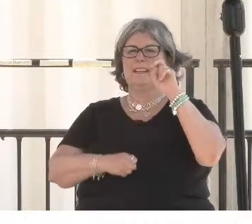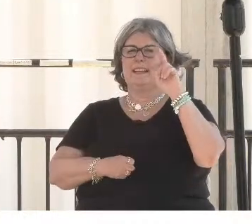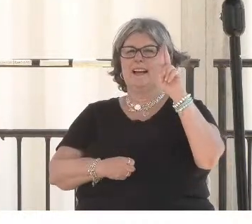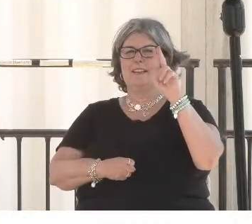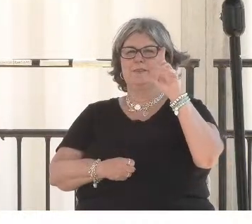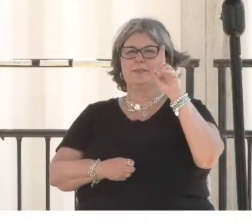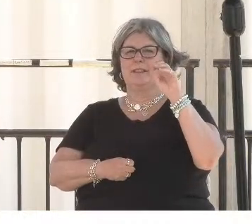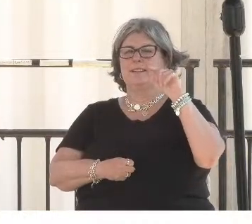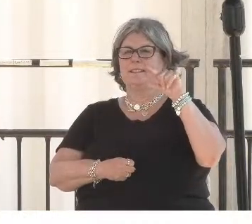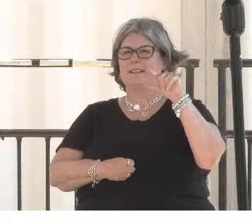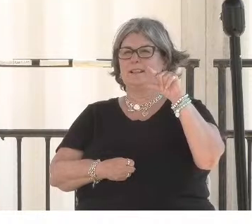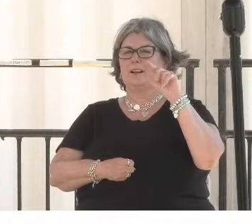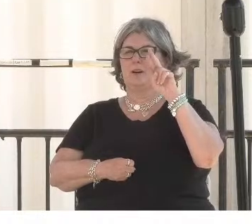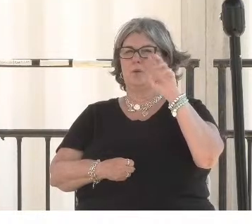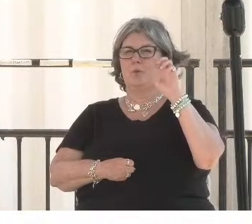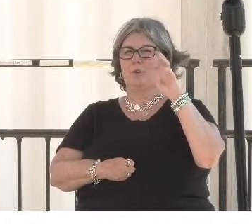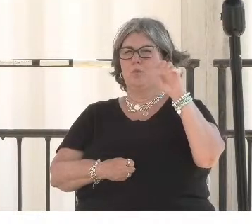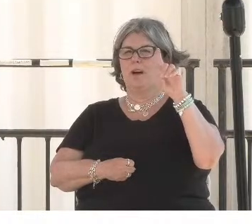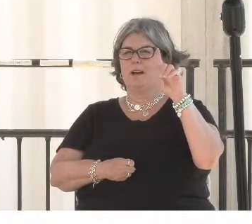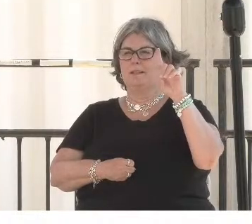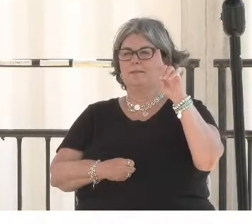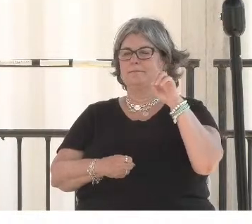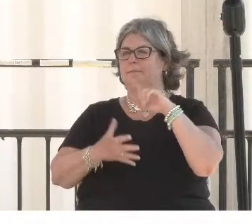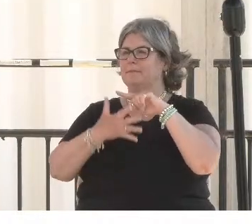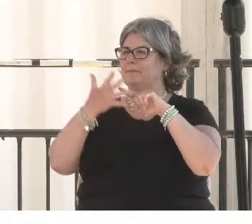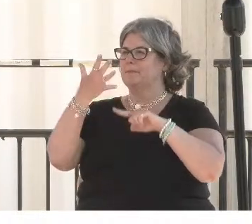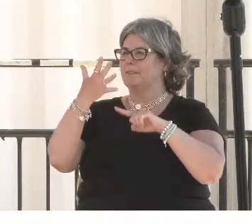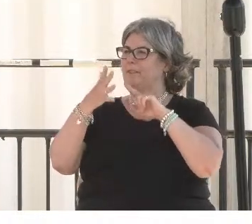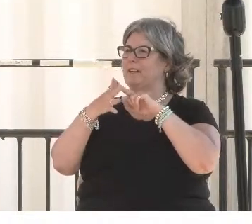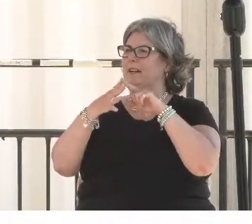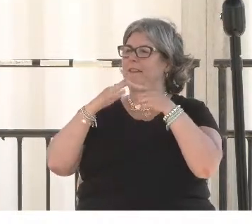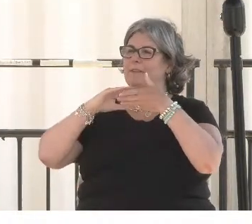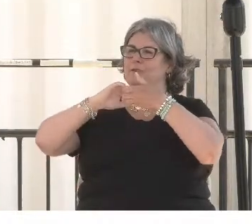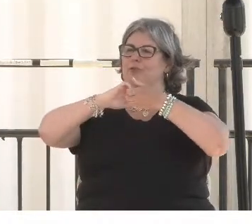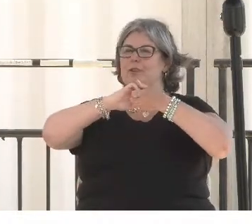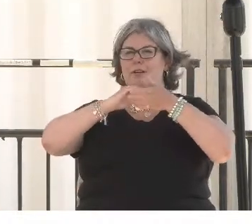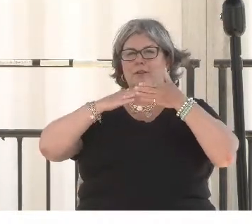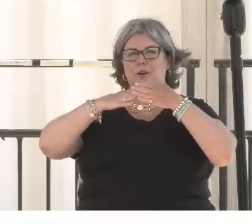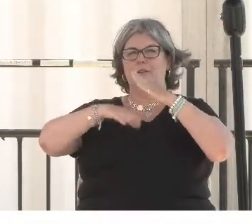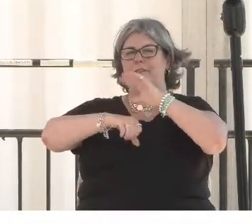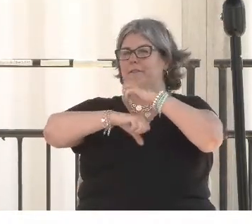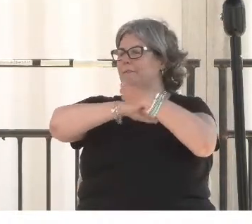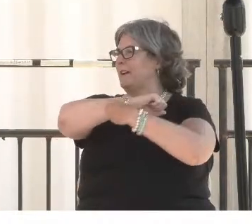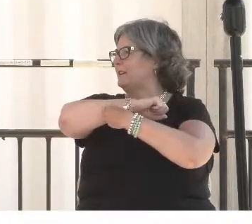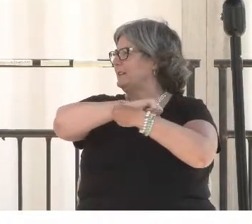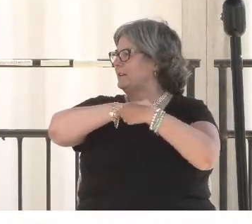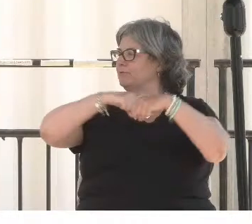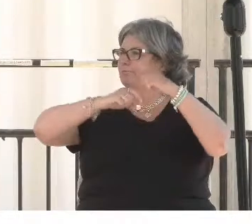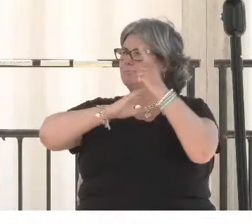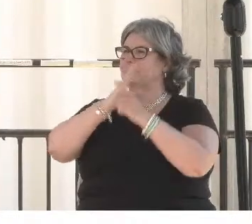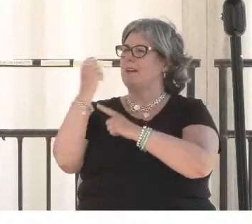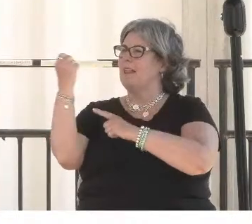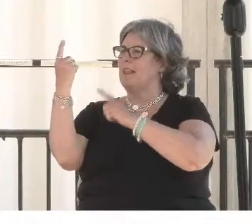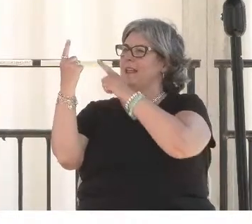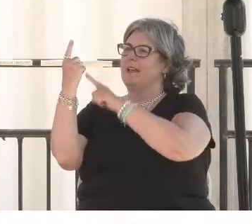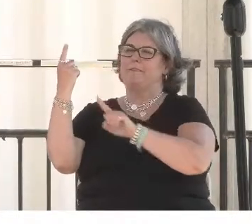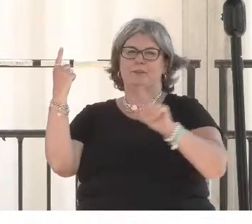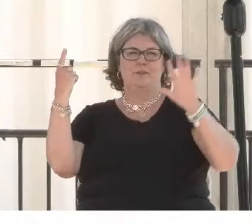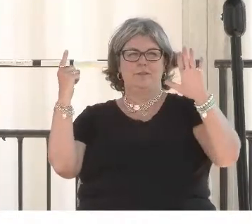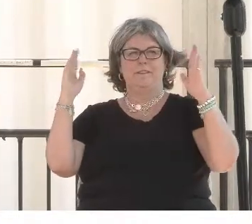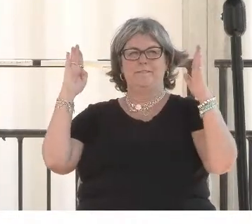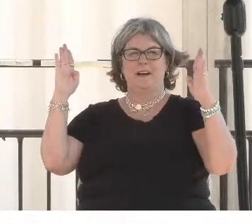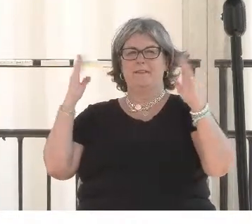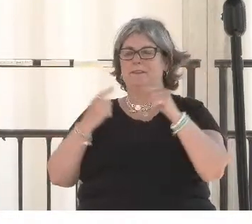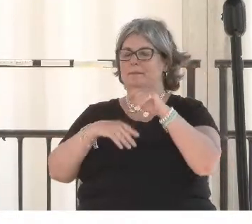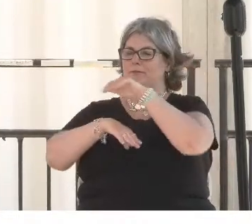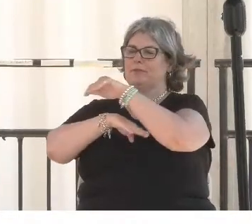and Doug Lapp, Rewild, Sakaruna Foundation, and the Shared Earth Foundation. Festival hours are 11 a.m. to 5 p.m.